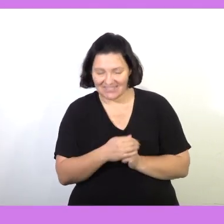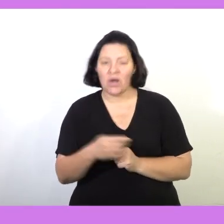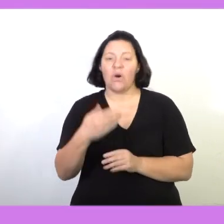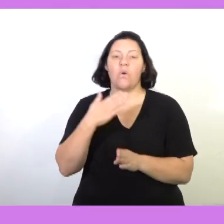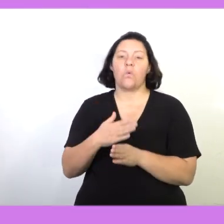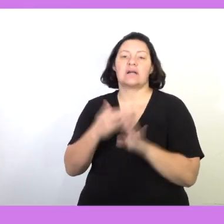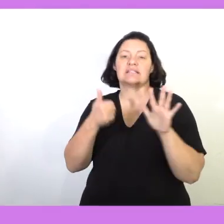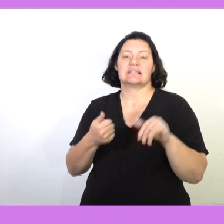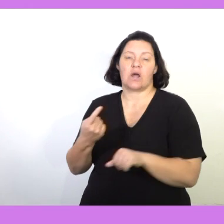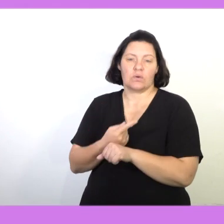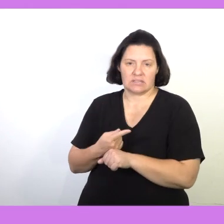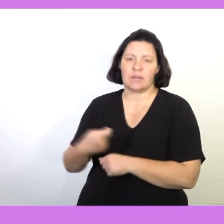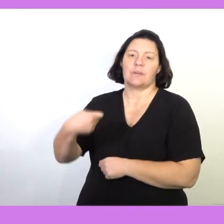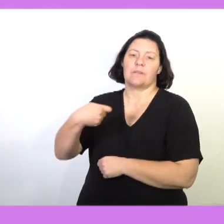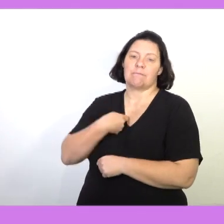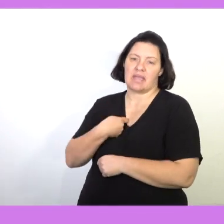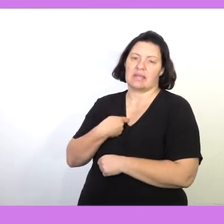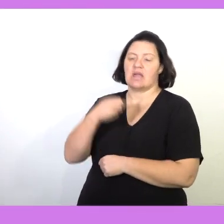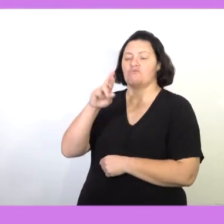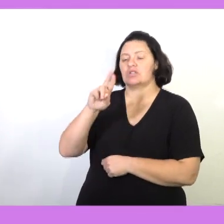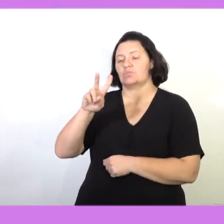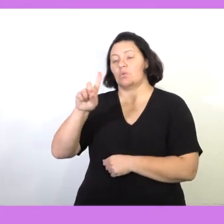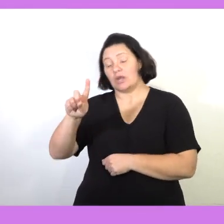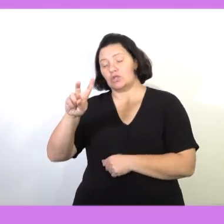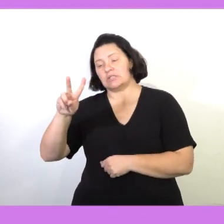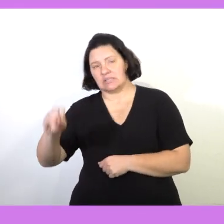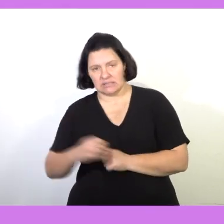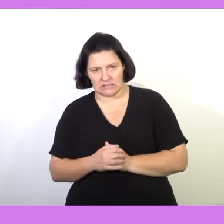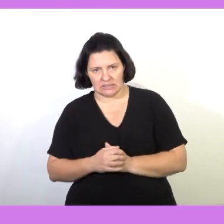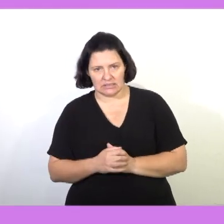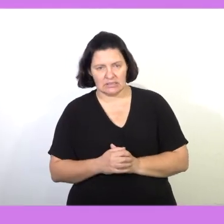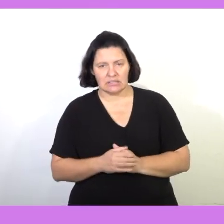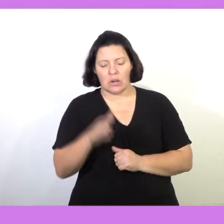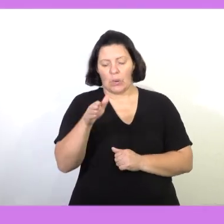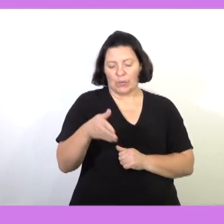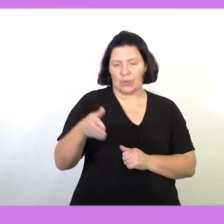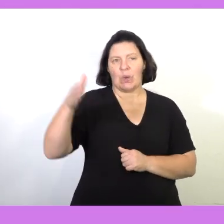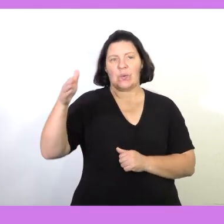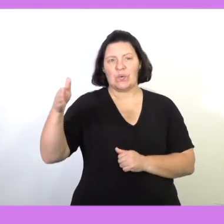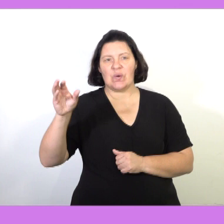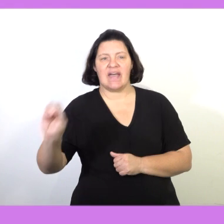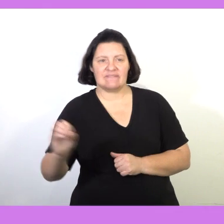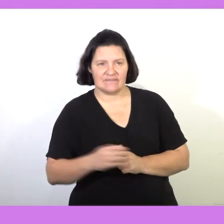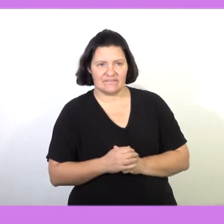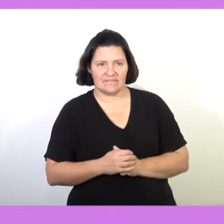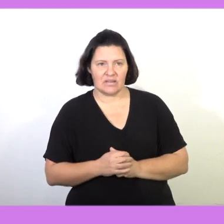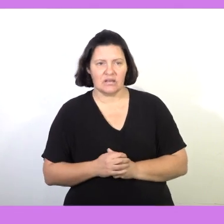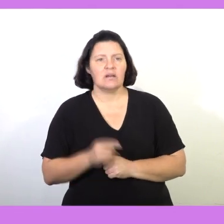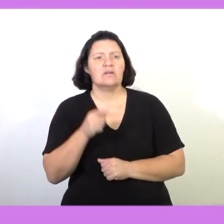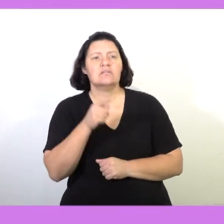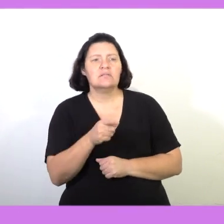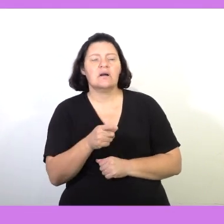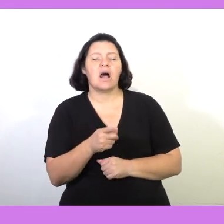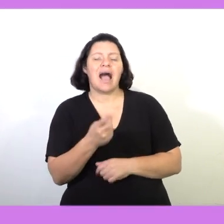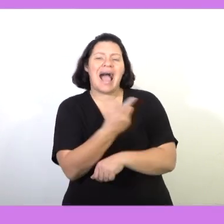you. If he worked 6 hours, he will be paid 120. And then there are missing values over there. What